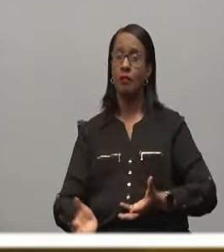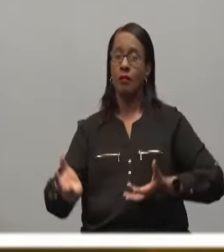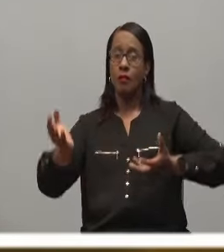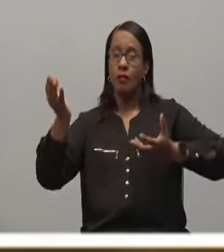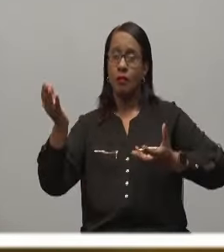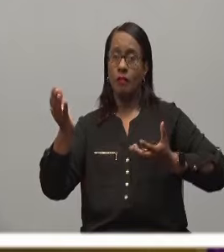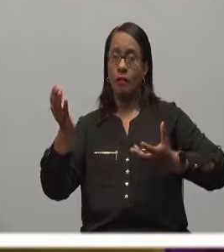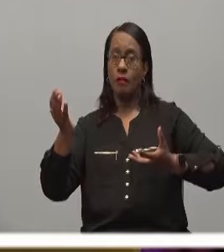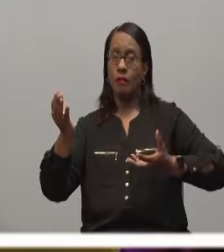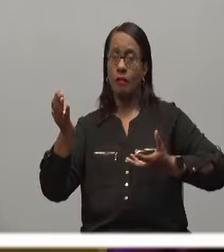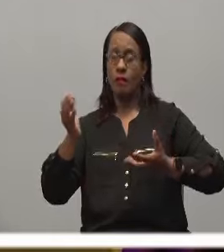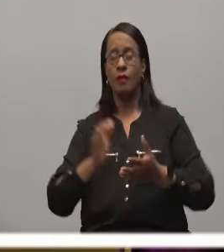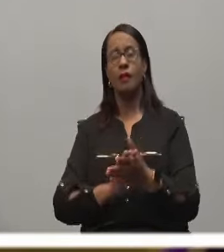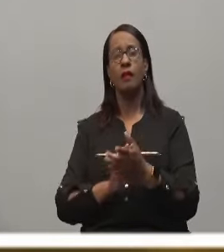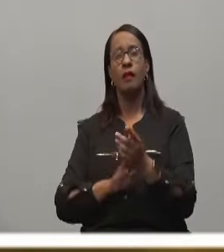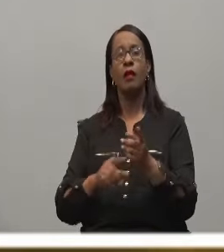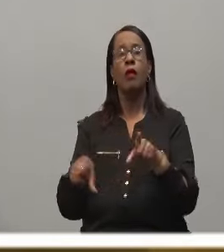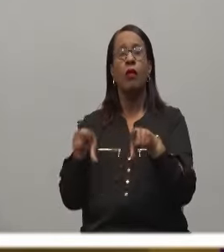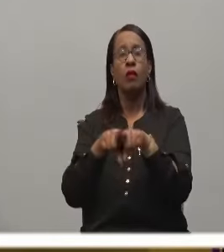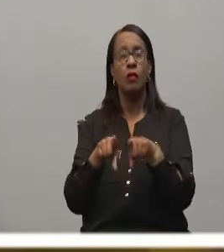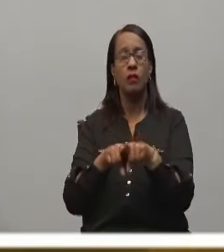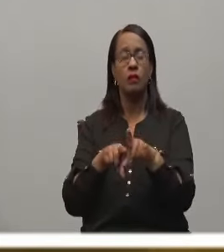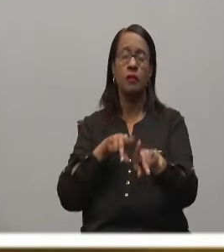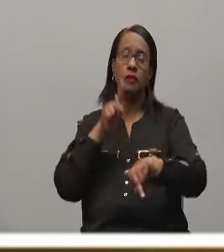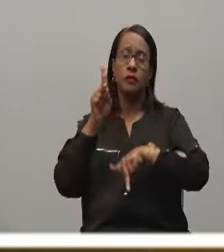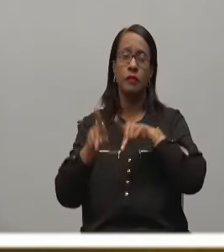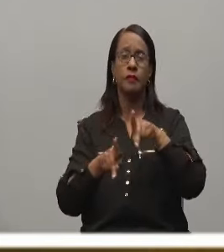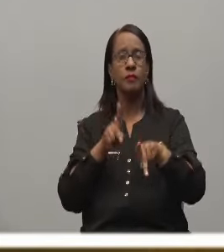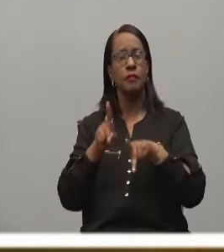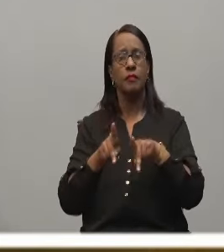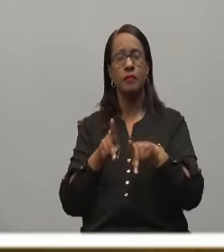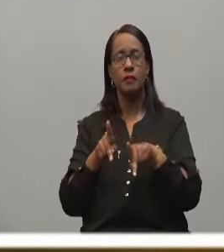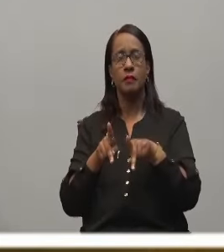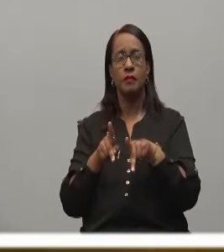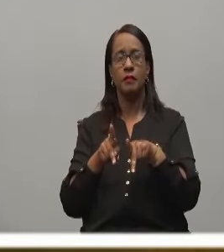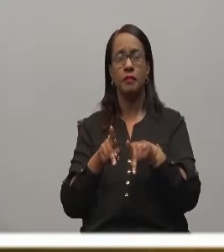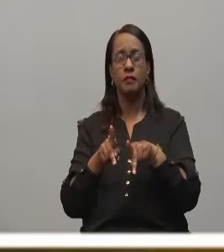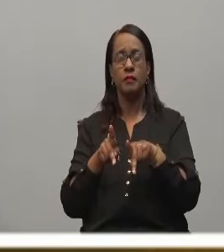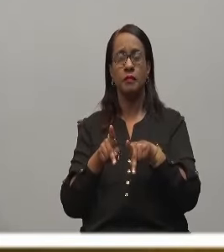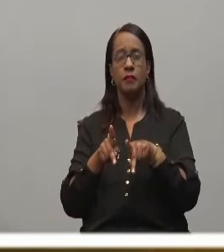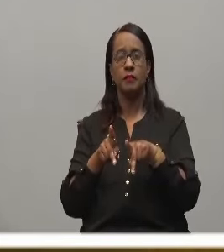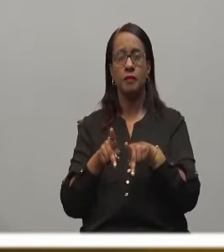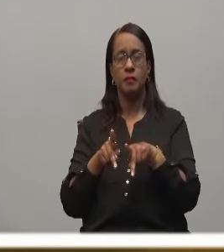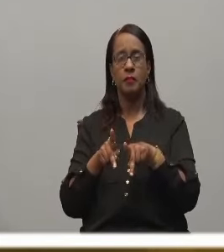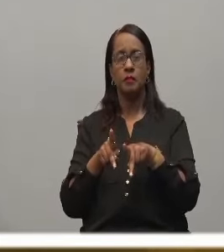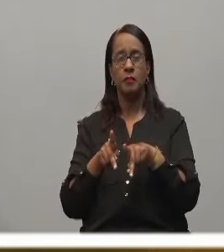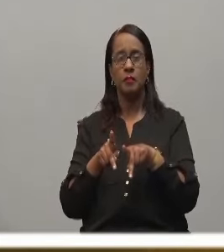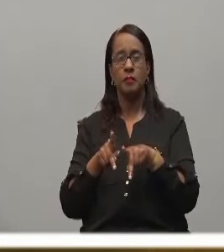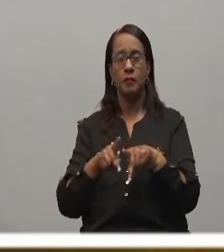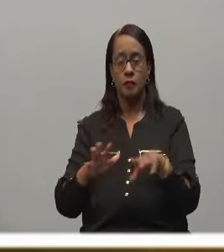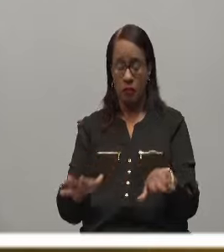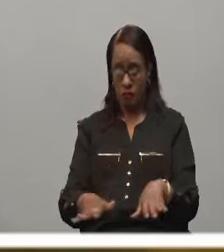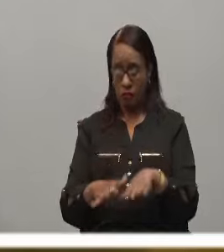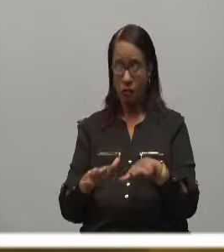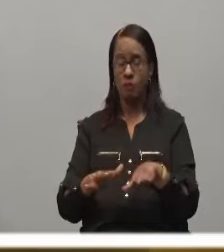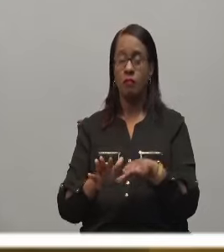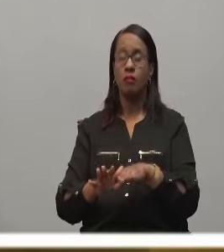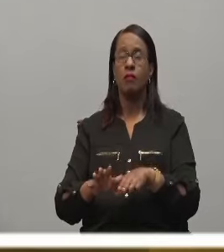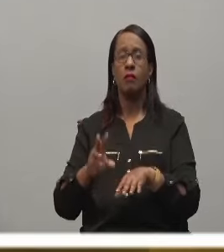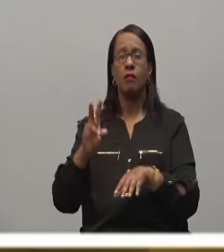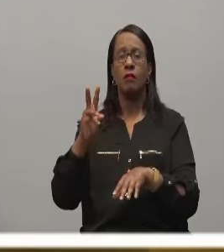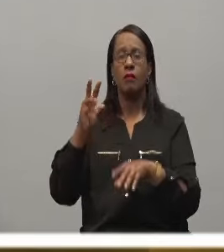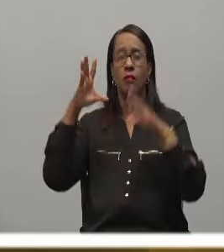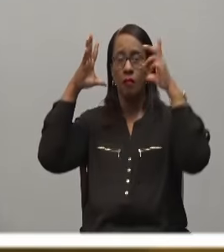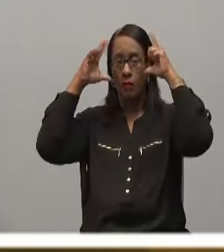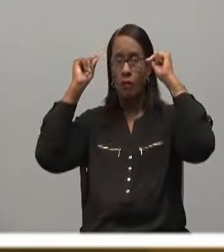Mount Sinai for 40 days, they were tested and they failed. They failed because they